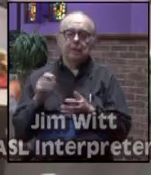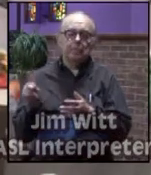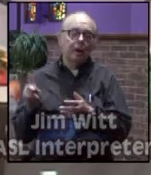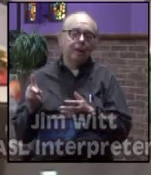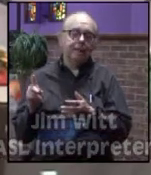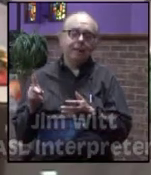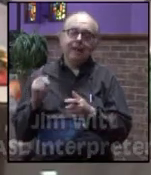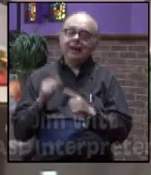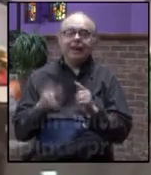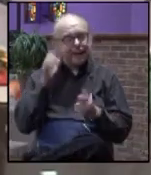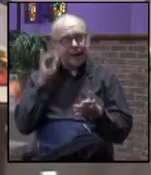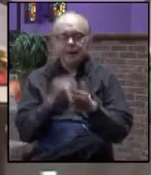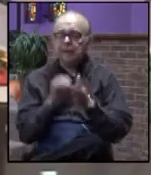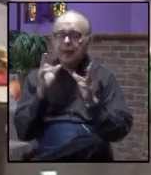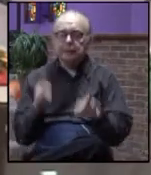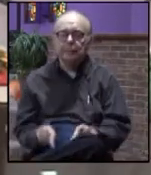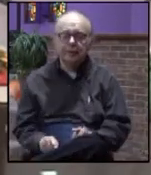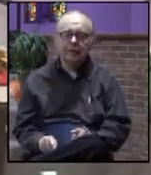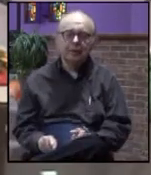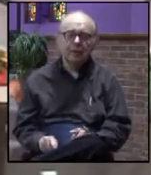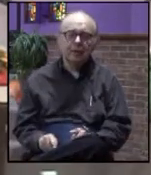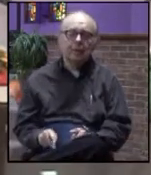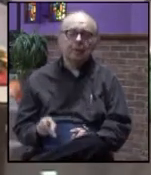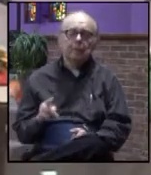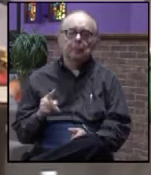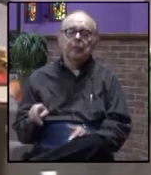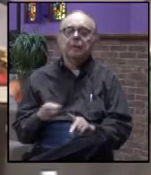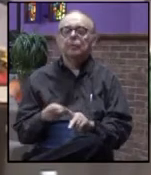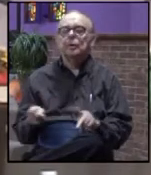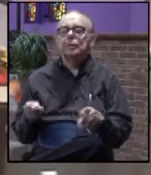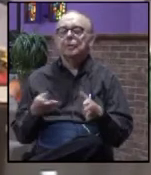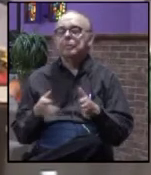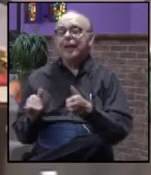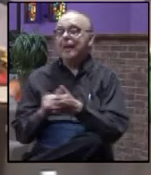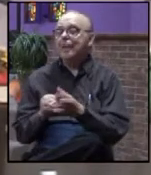mic. Well, it's intentional.